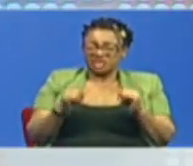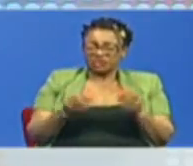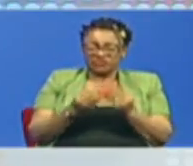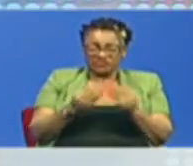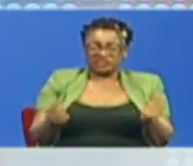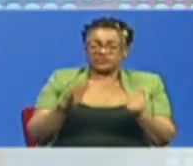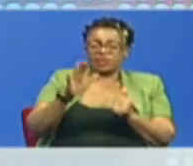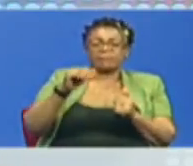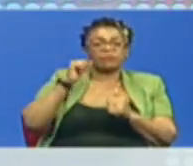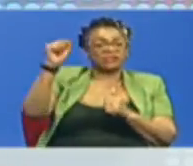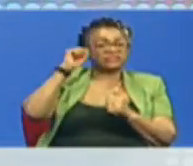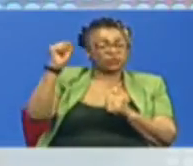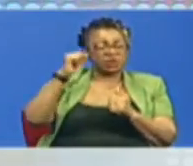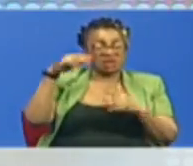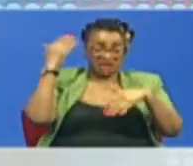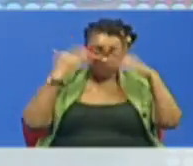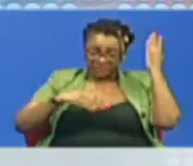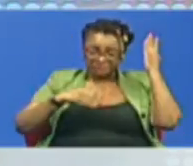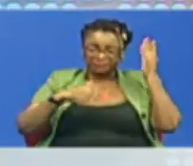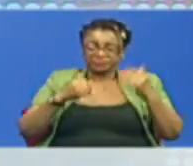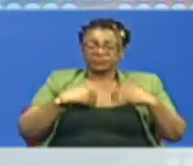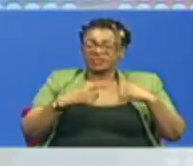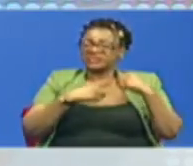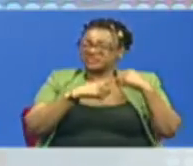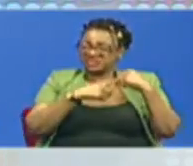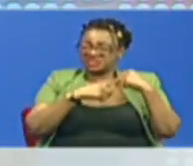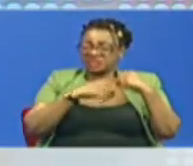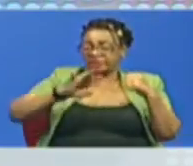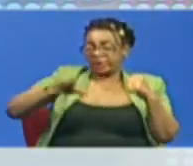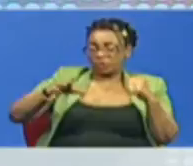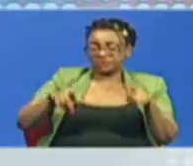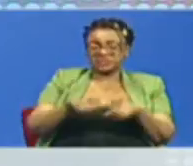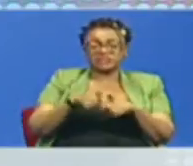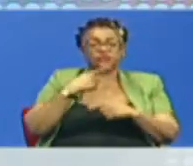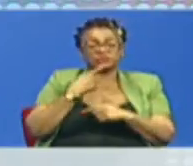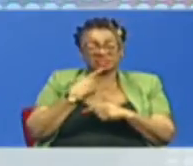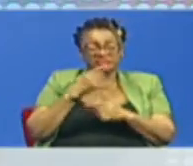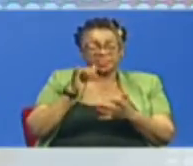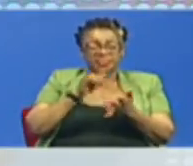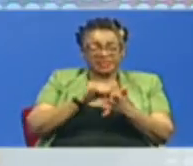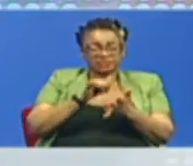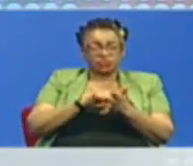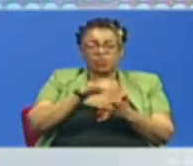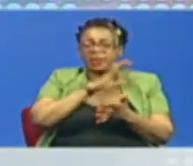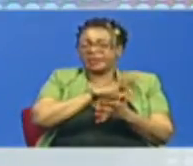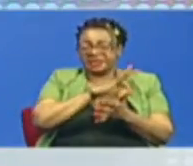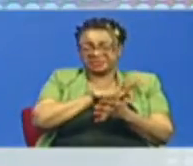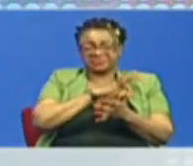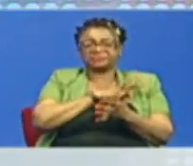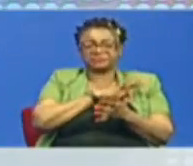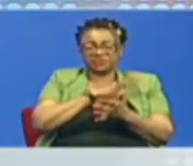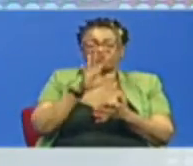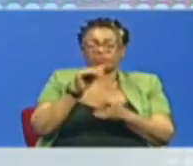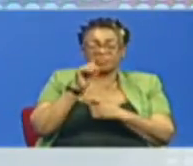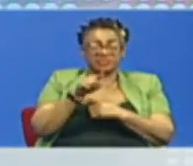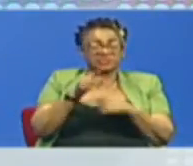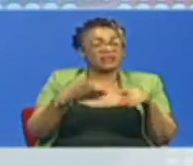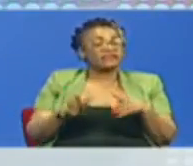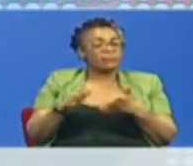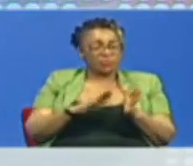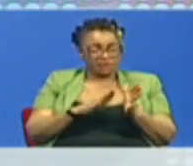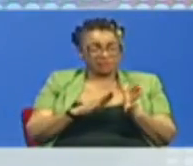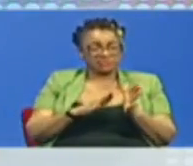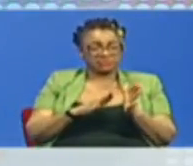political careers. There are six counties, as you have rightly said, that are to gain exponentially from this formula. And